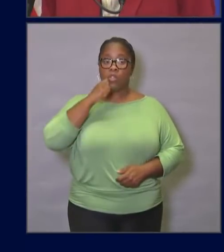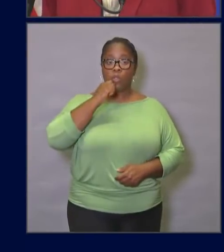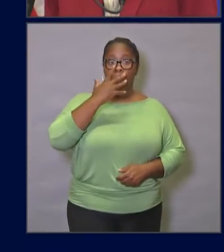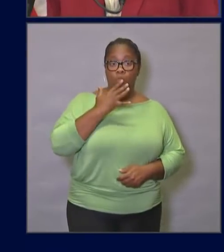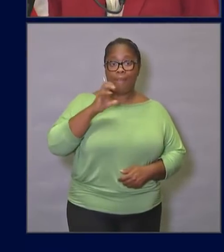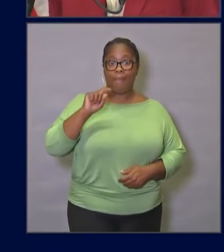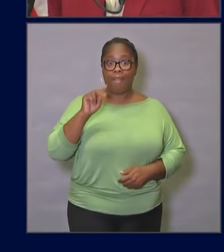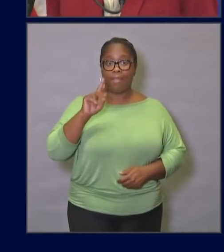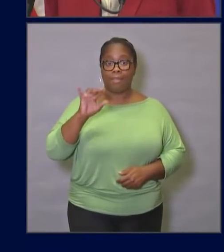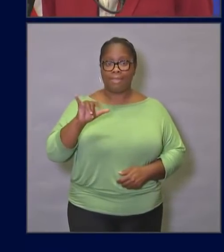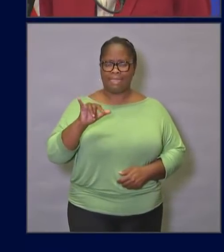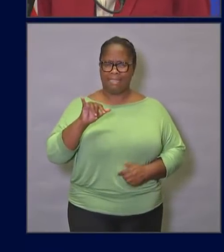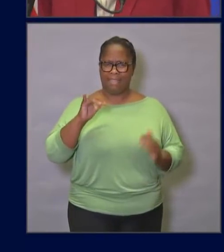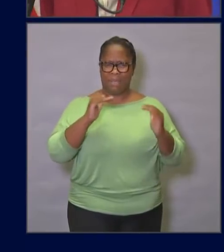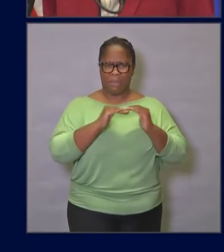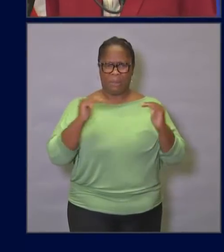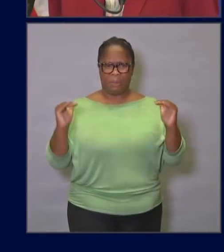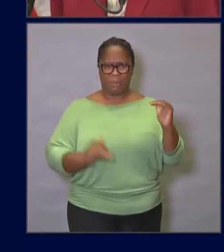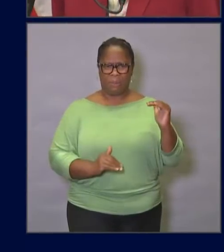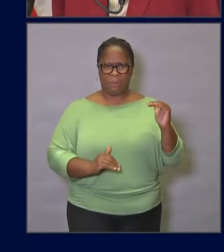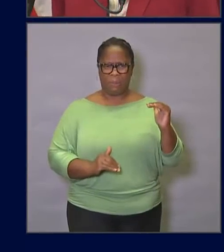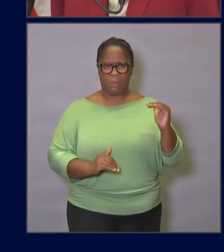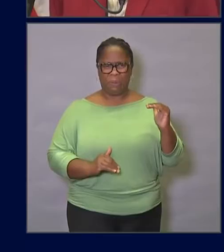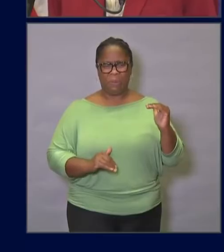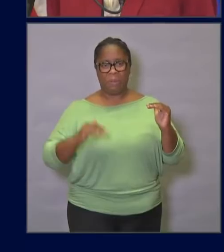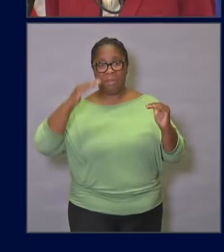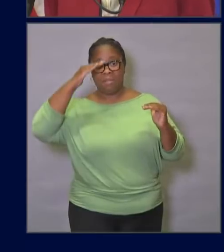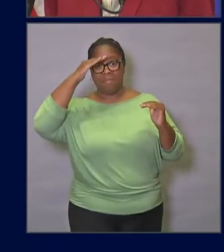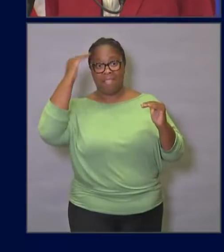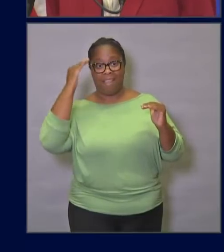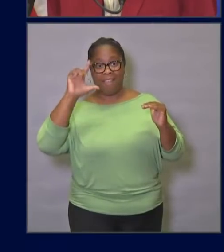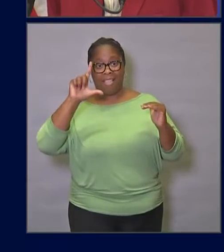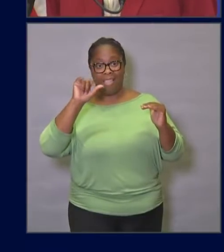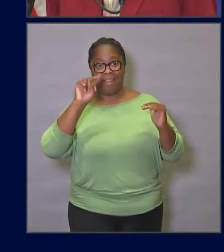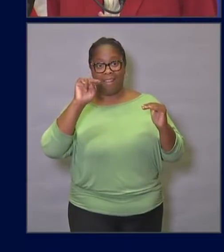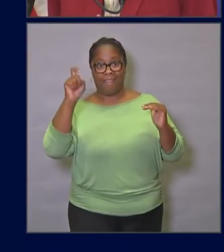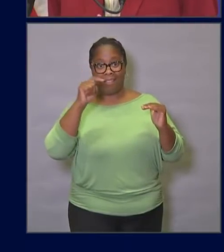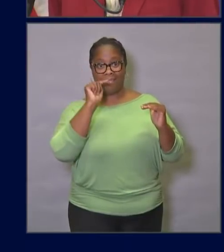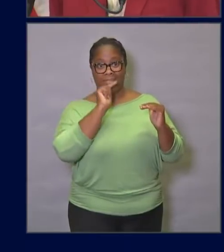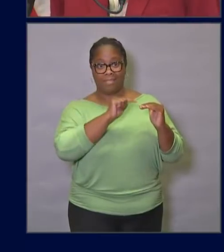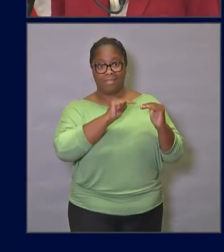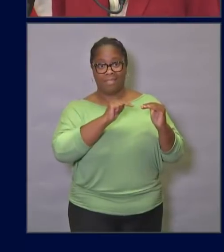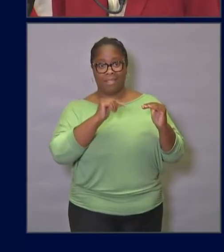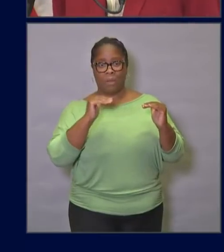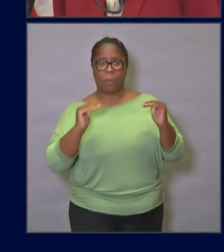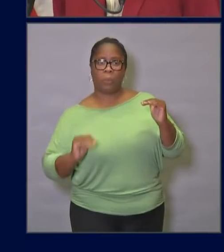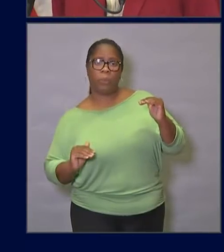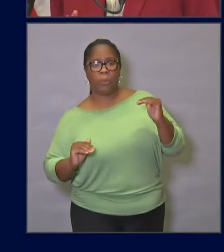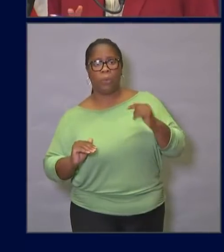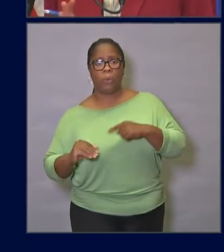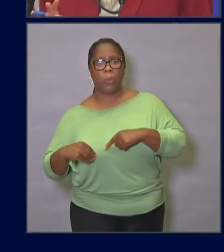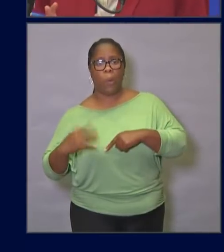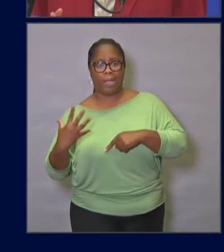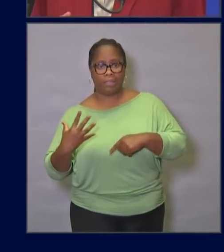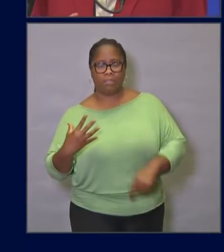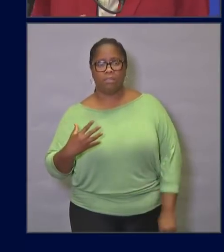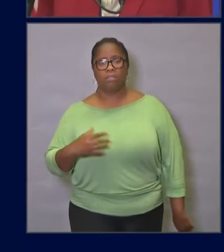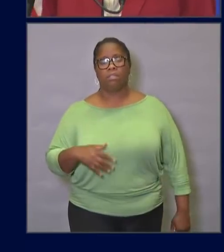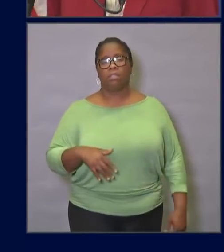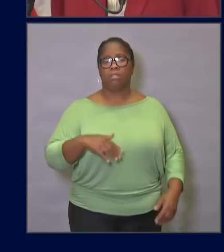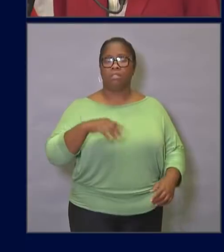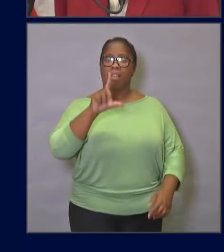ethnicity show stark inequities between Black and Latinx residents and white residents.